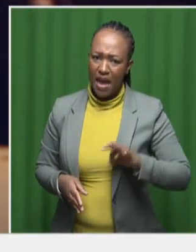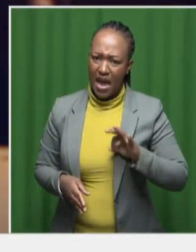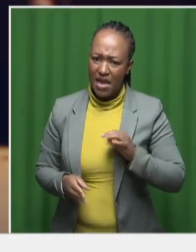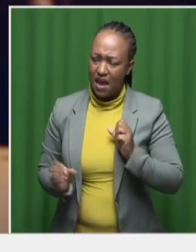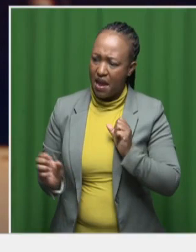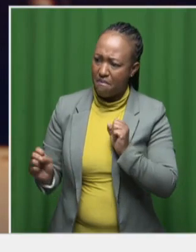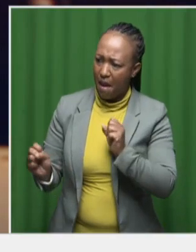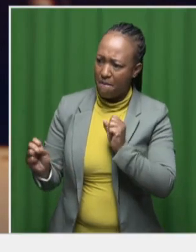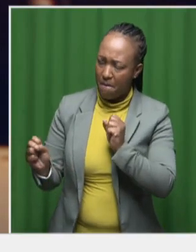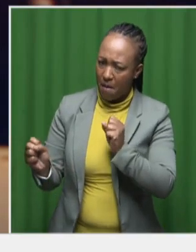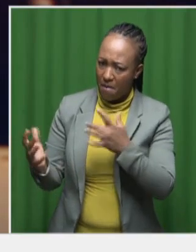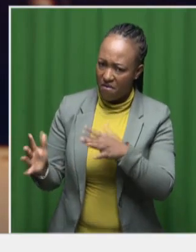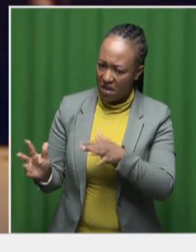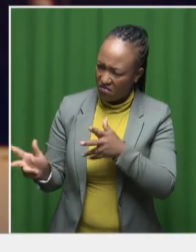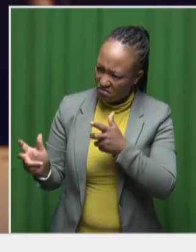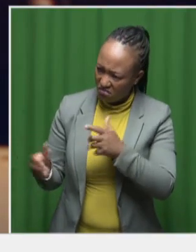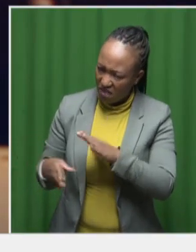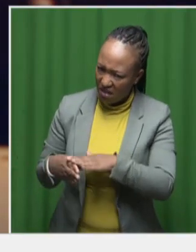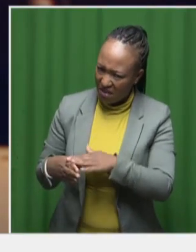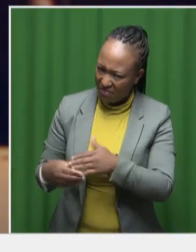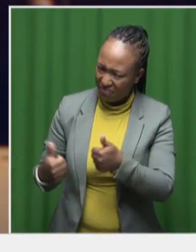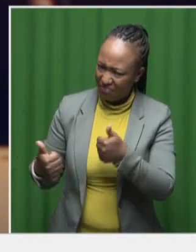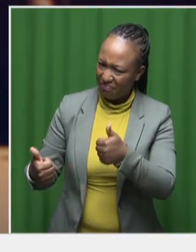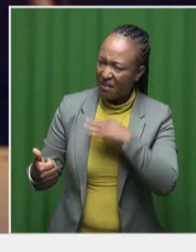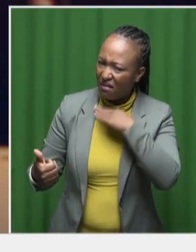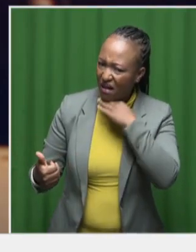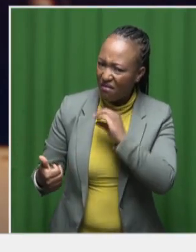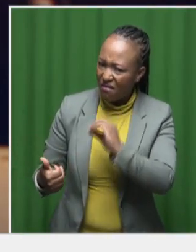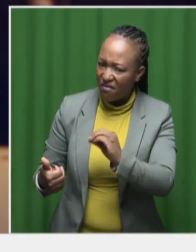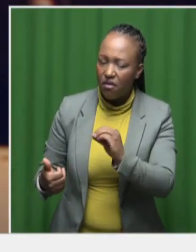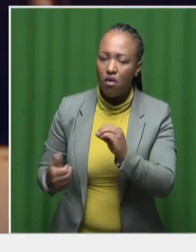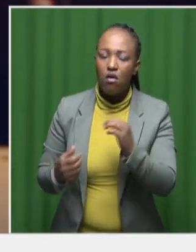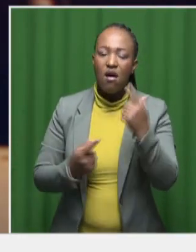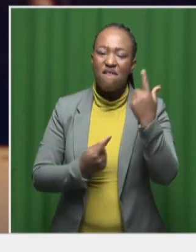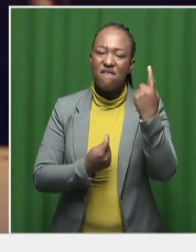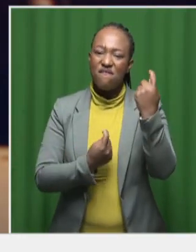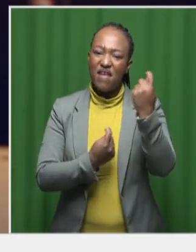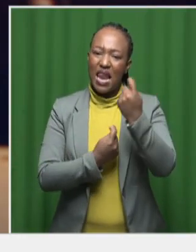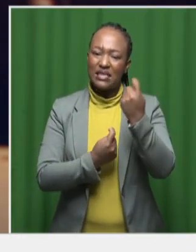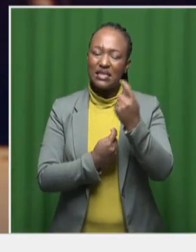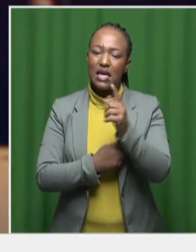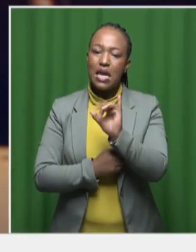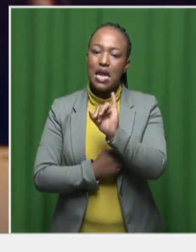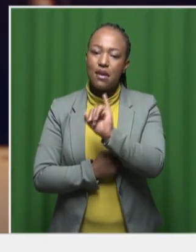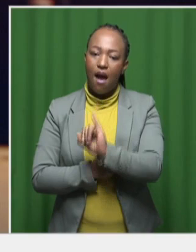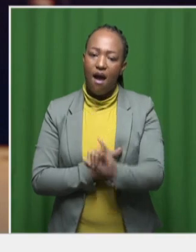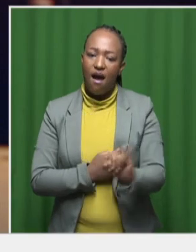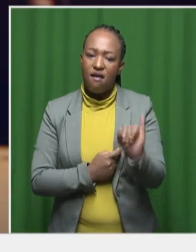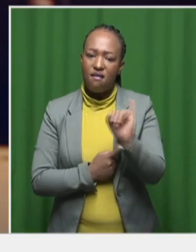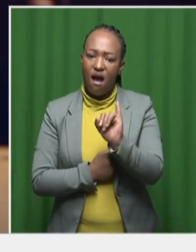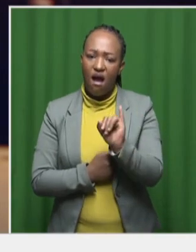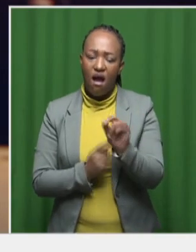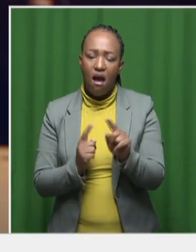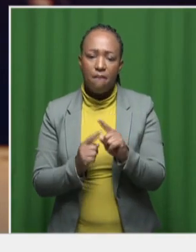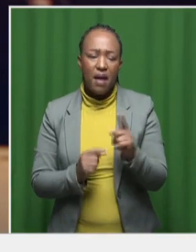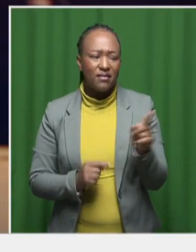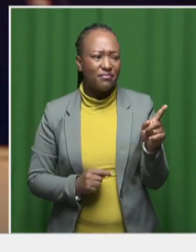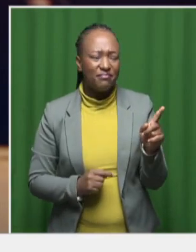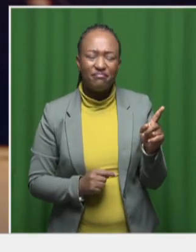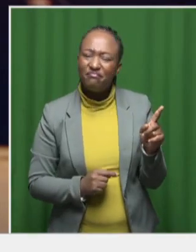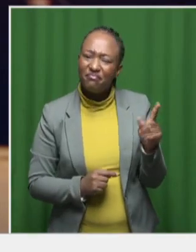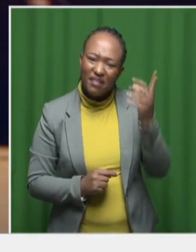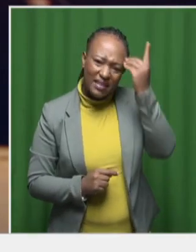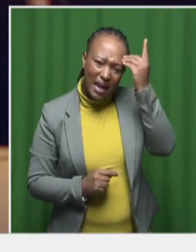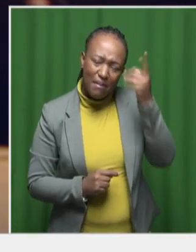know that you registered 46 flood families in villages in Inanda, and not a single one of them have received help from the eThekwini